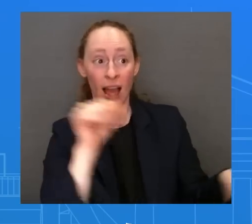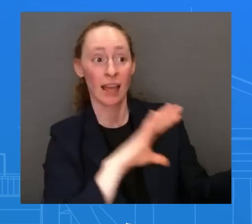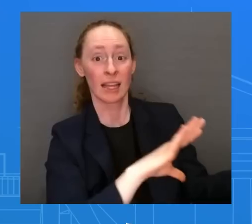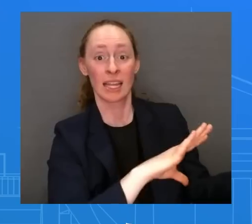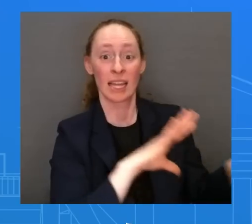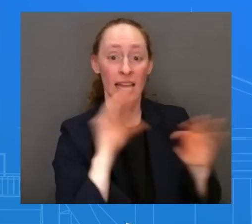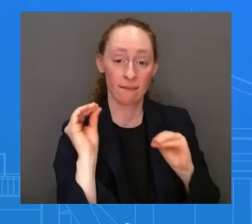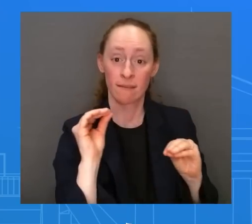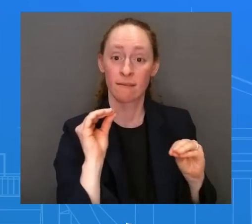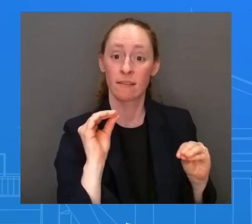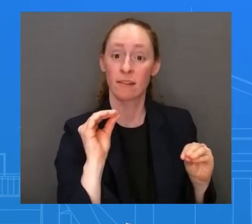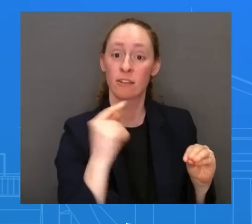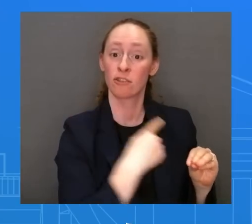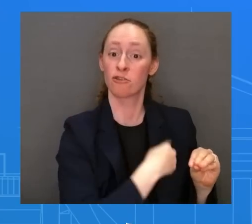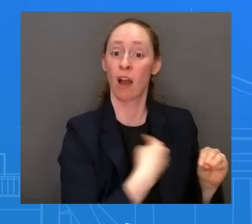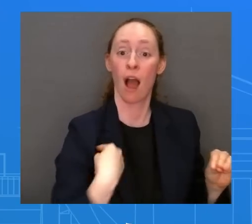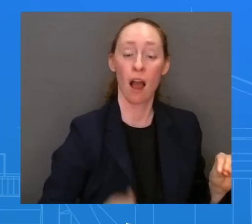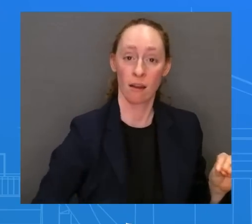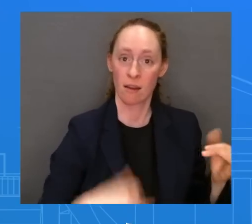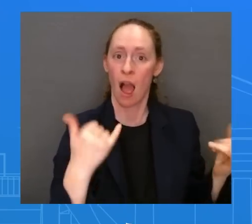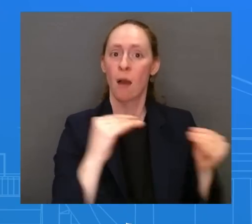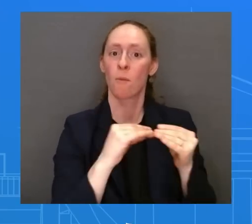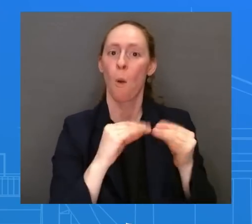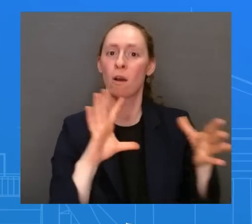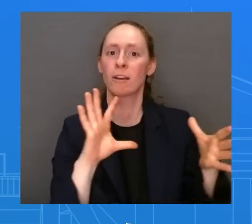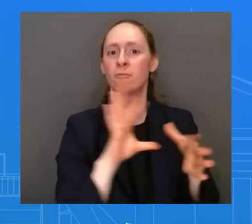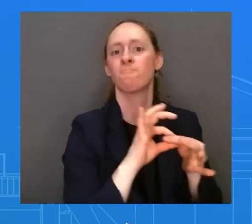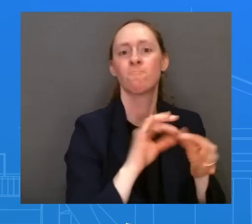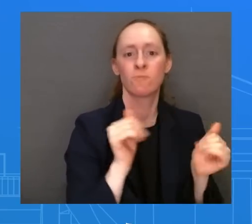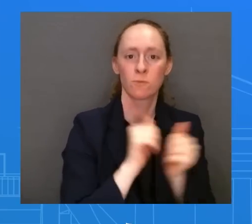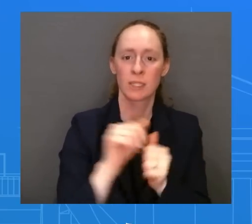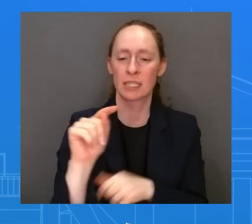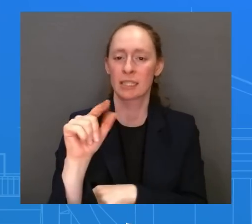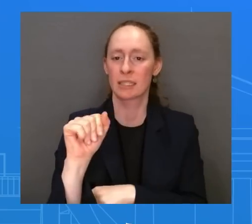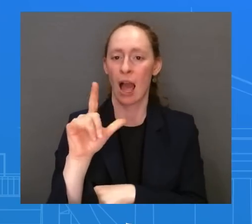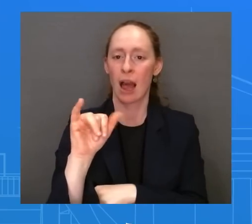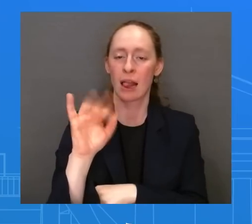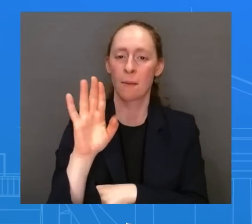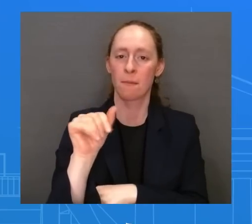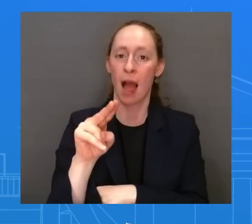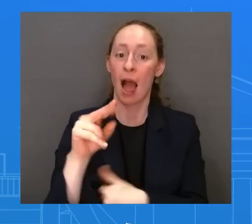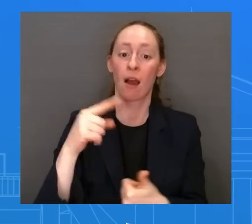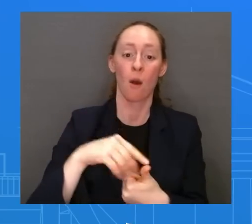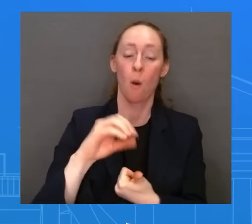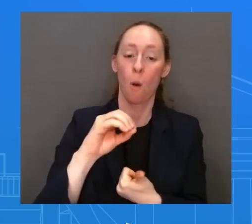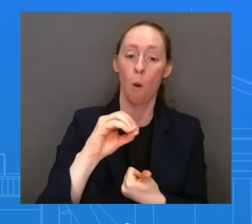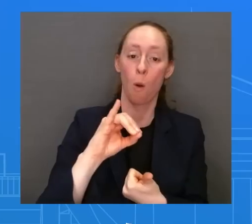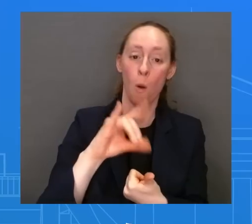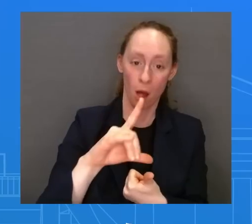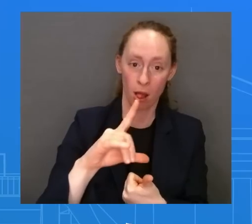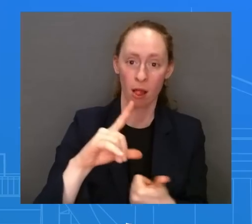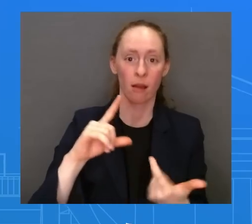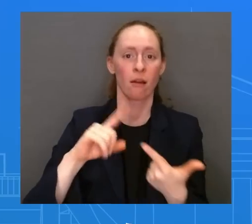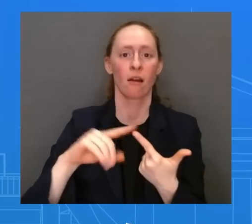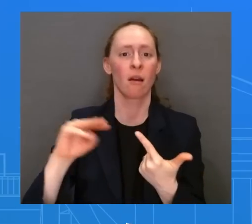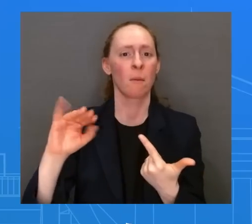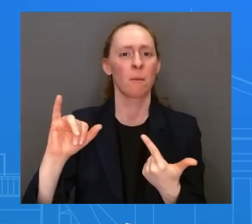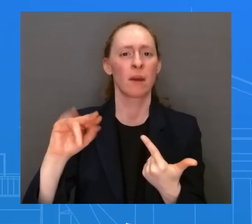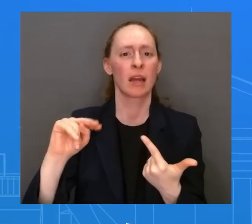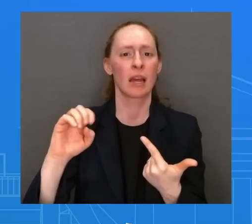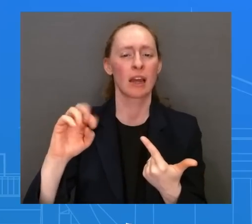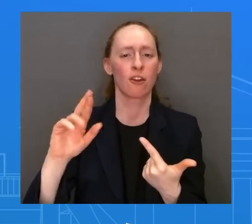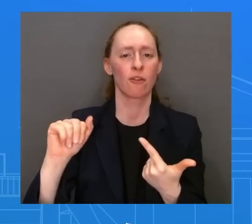mineral contract is the White House concerned about these growing economic ties between China and Taliban and